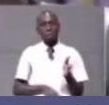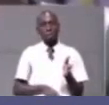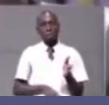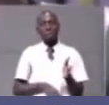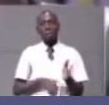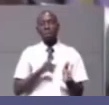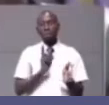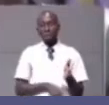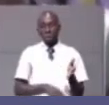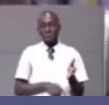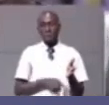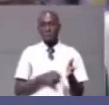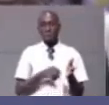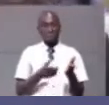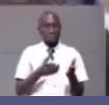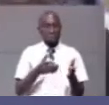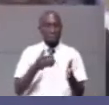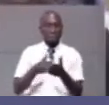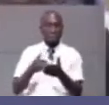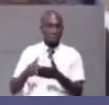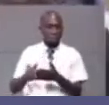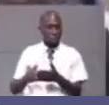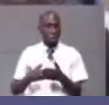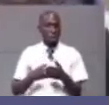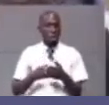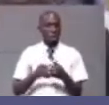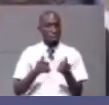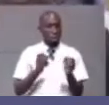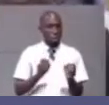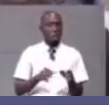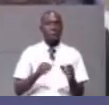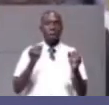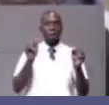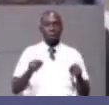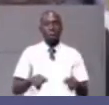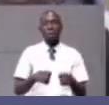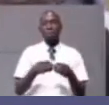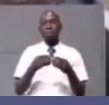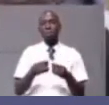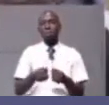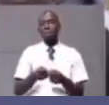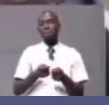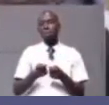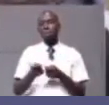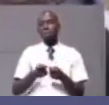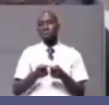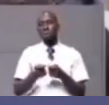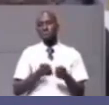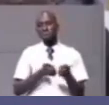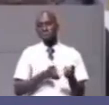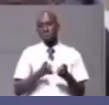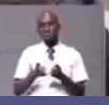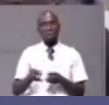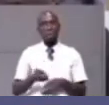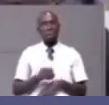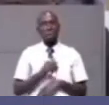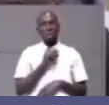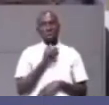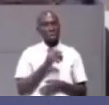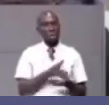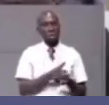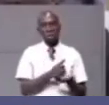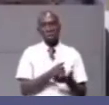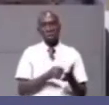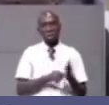is not going well can be resolved administratively. It's no longer a budget